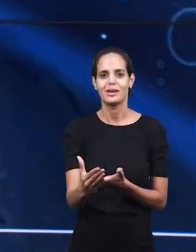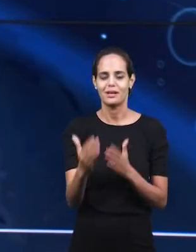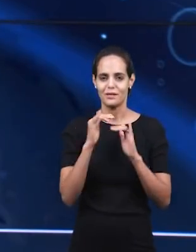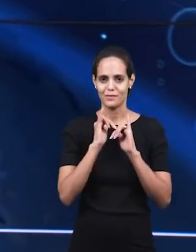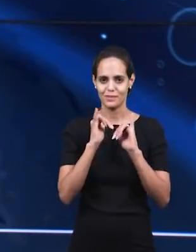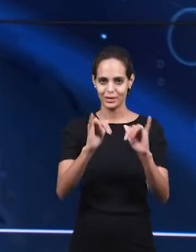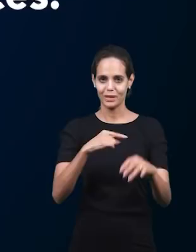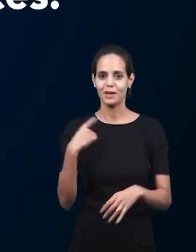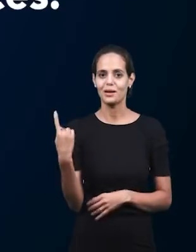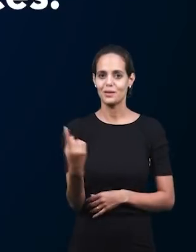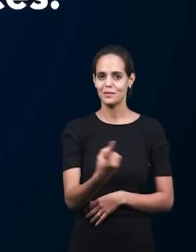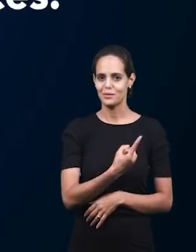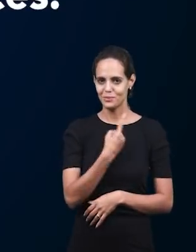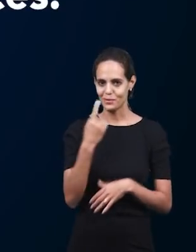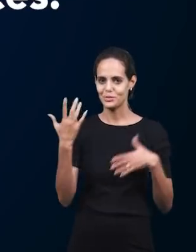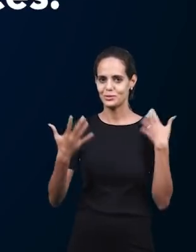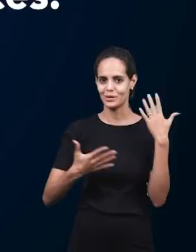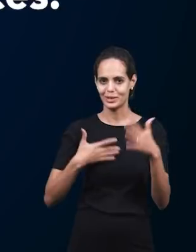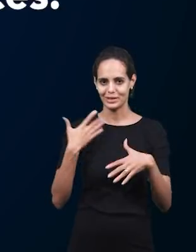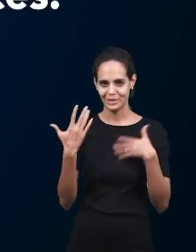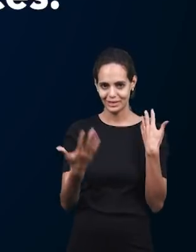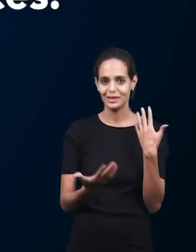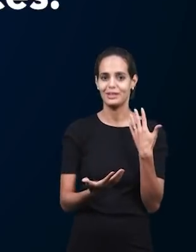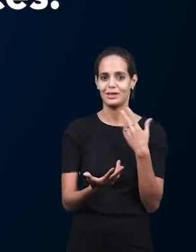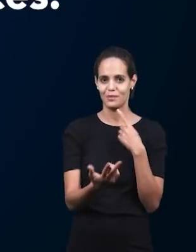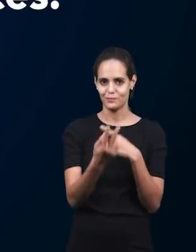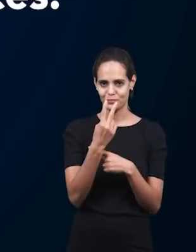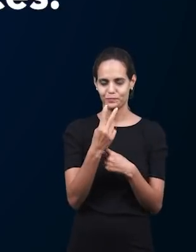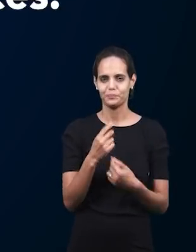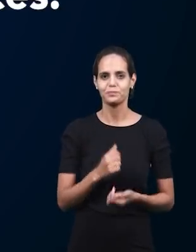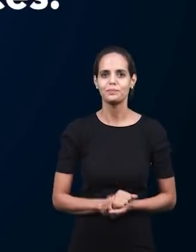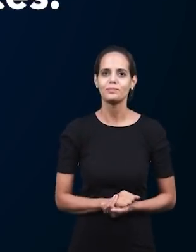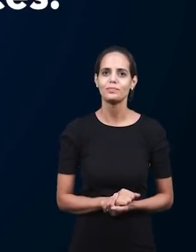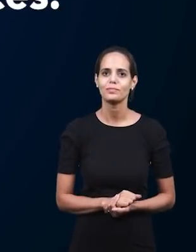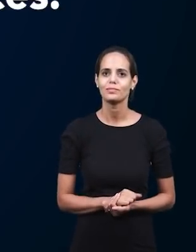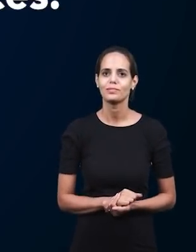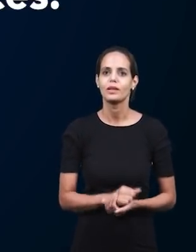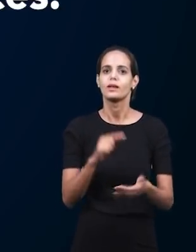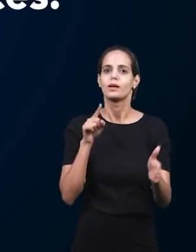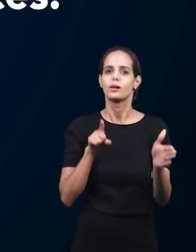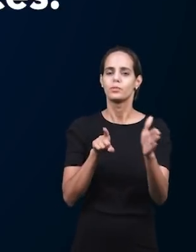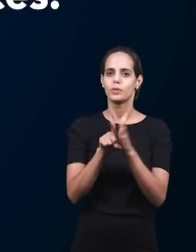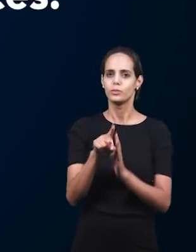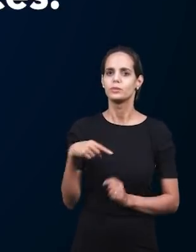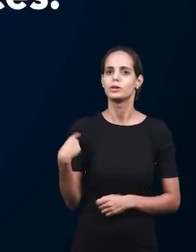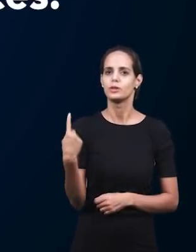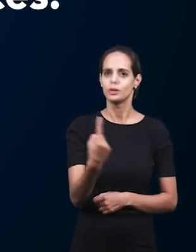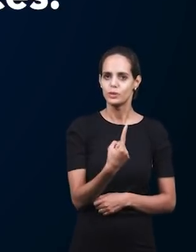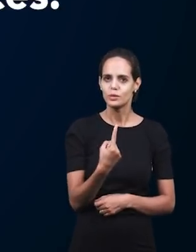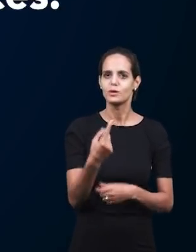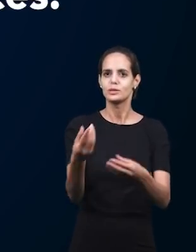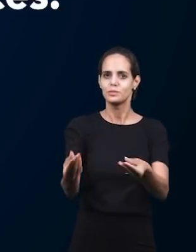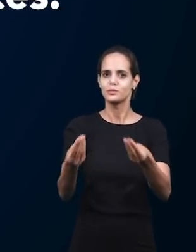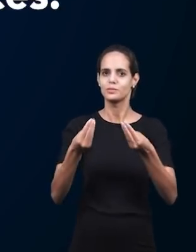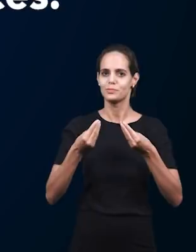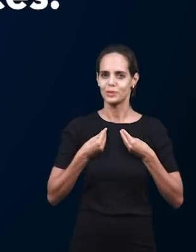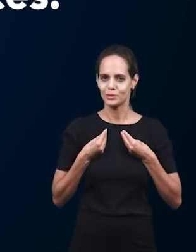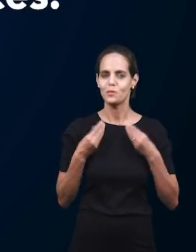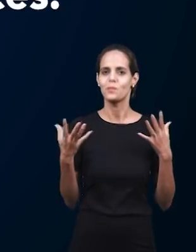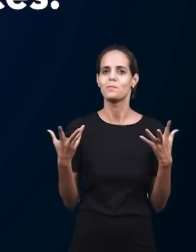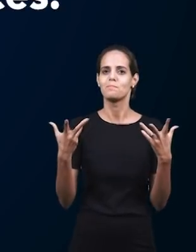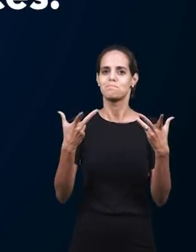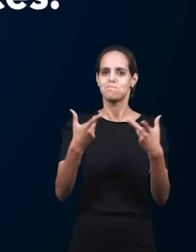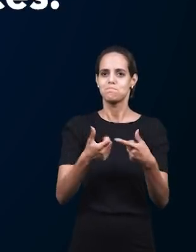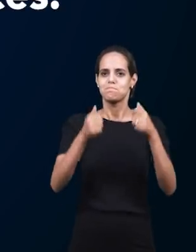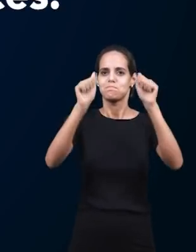muita alegria. The questions that we received from Brazil have been a great blessing. I think not only me, but all the youth have